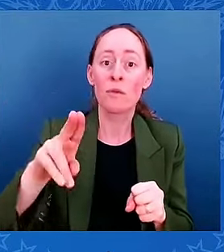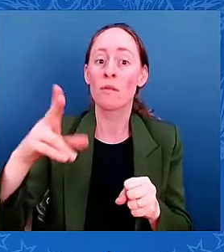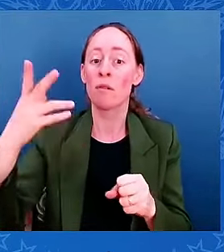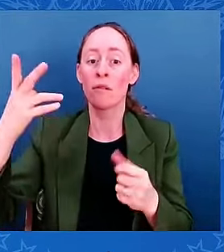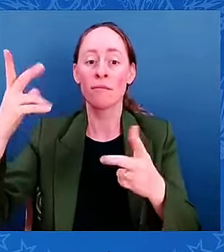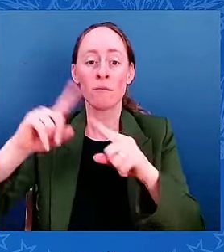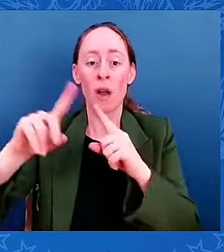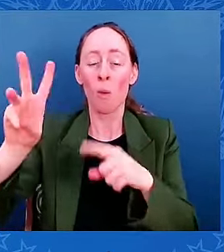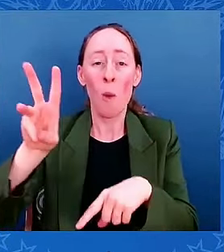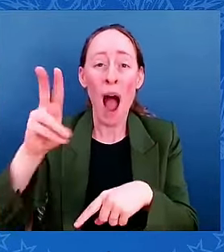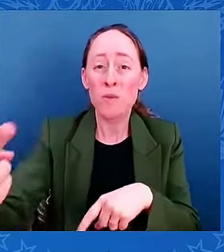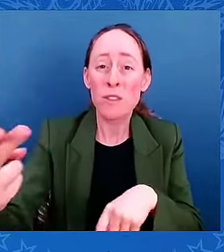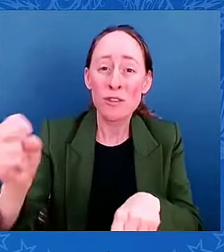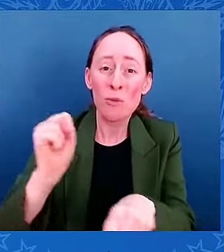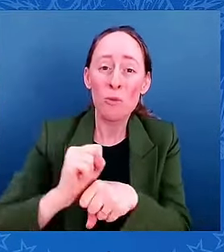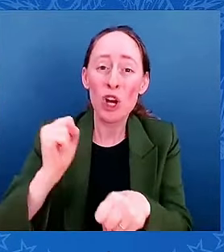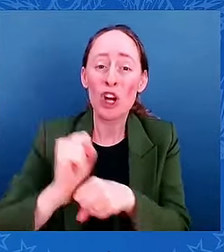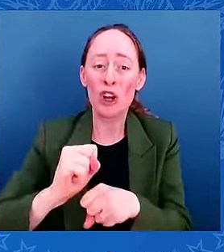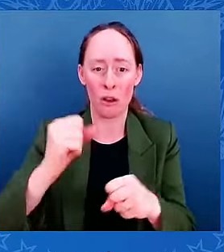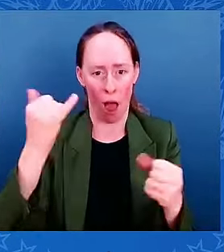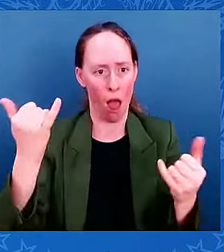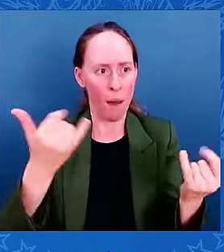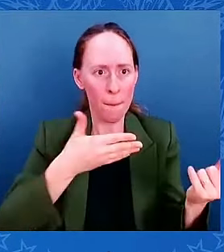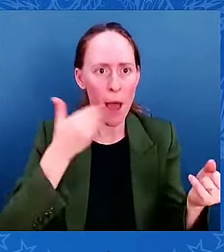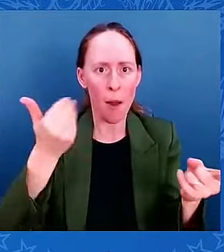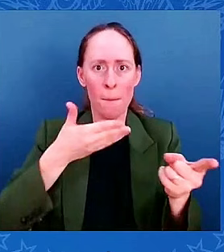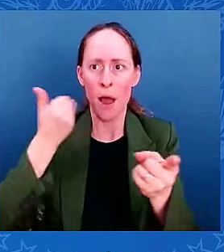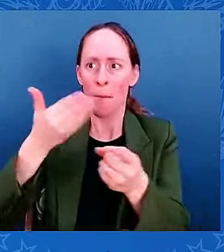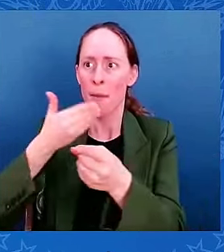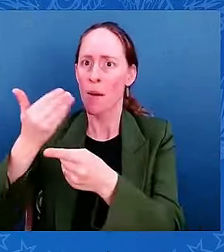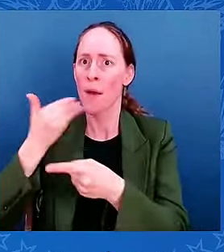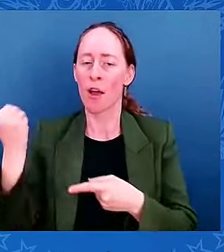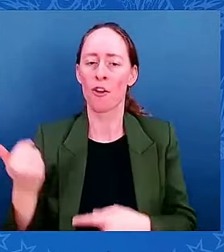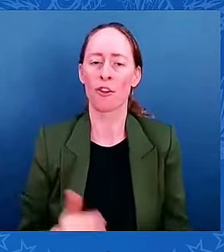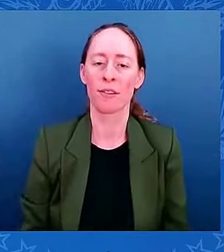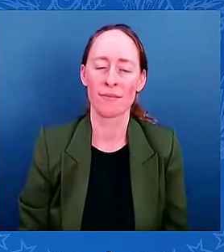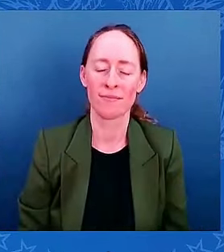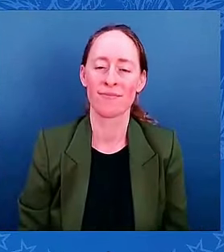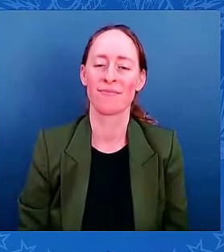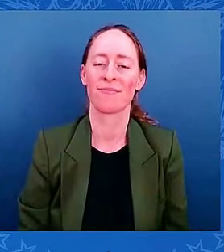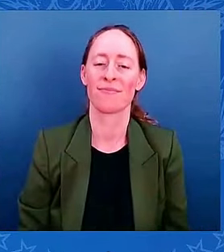today. In a few minutes, I'm going to sign another groundbreaking executive order.